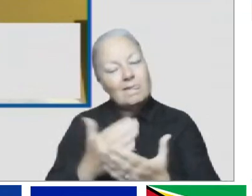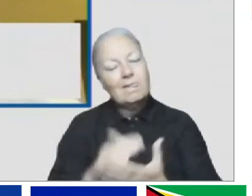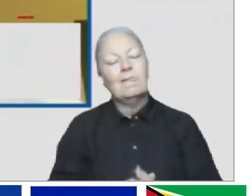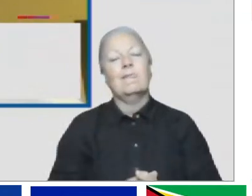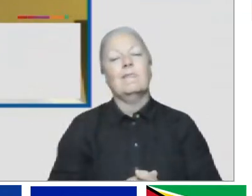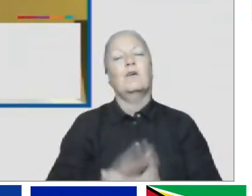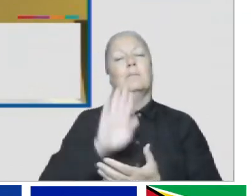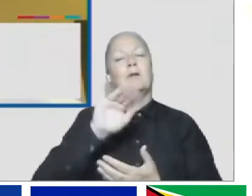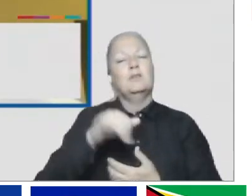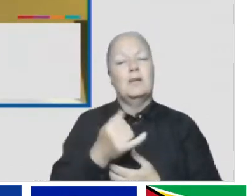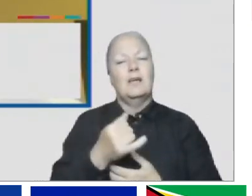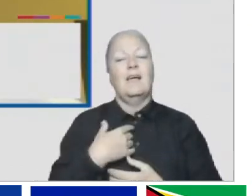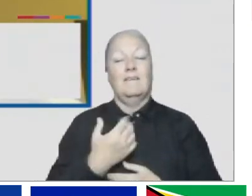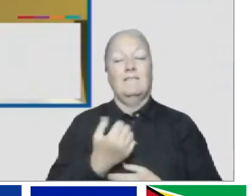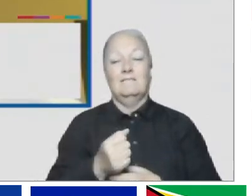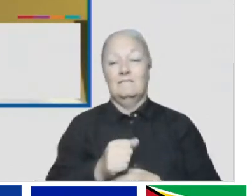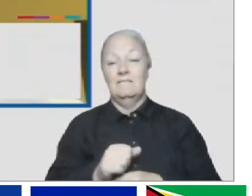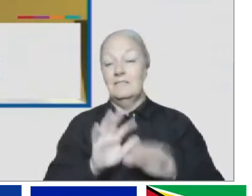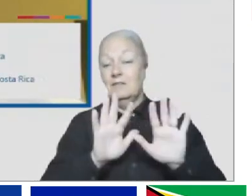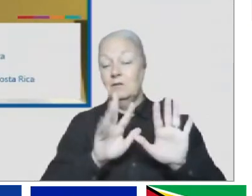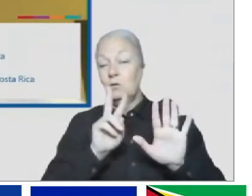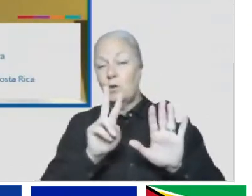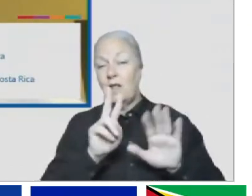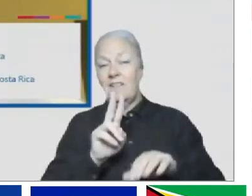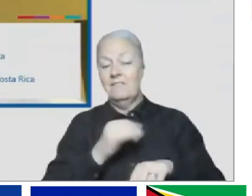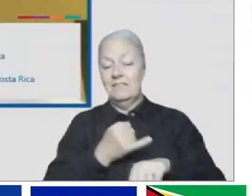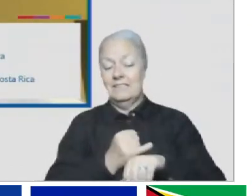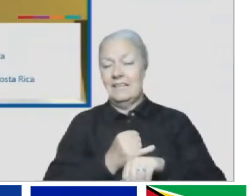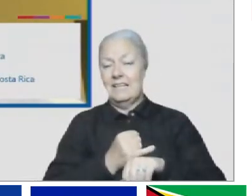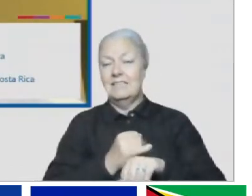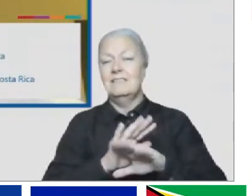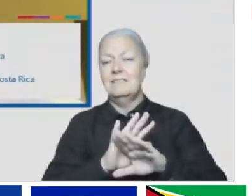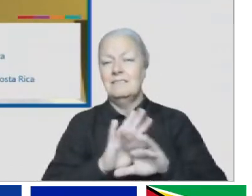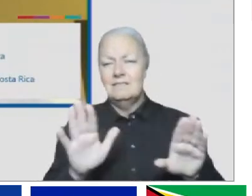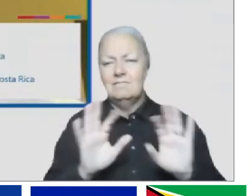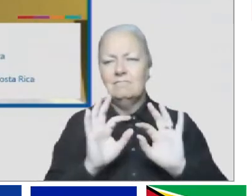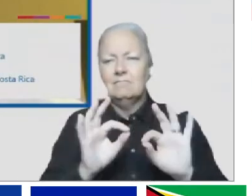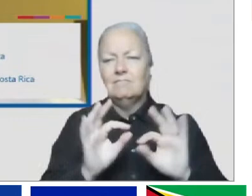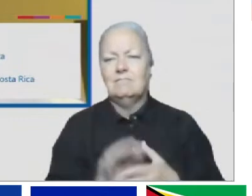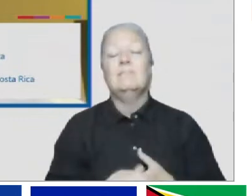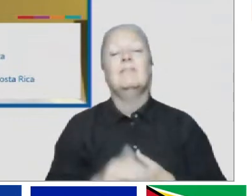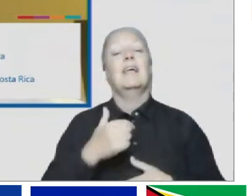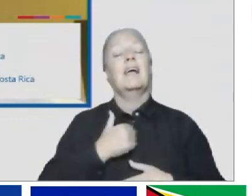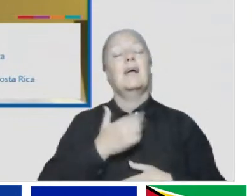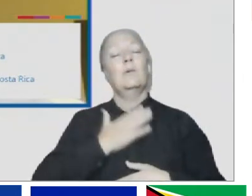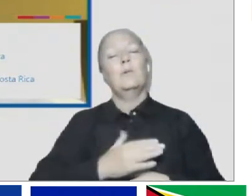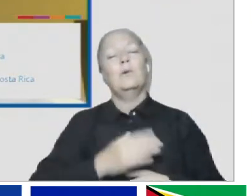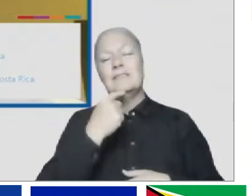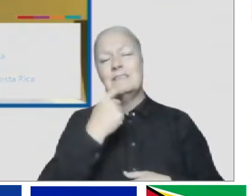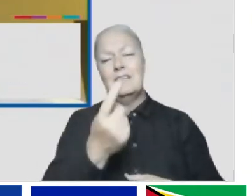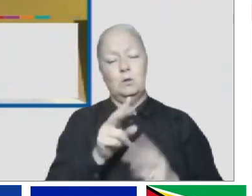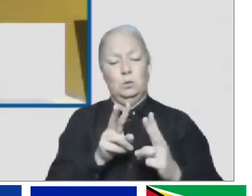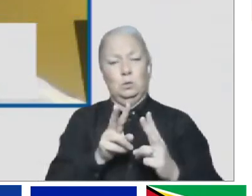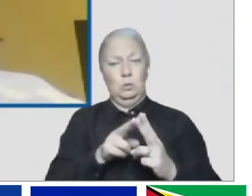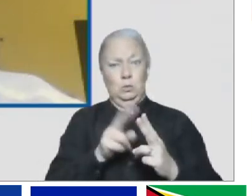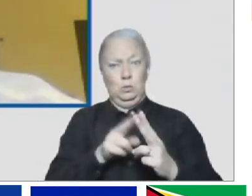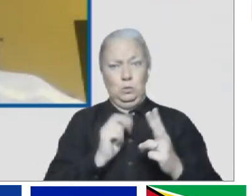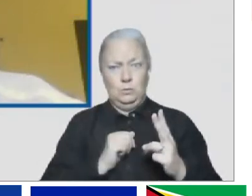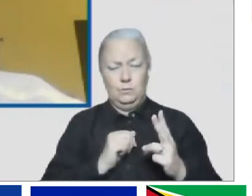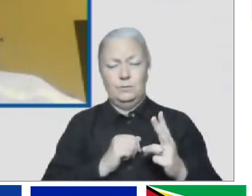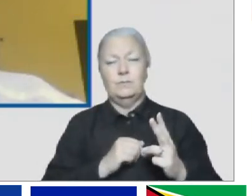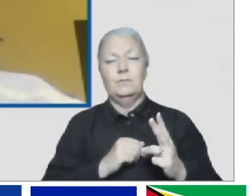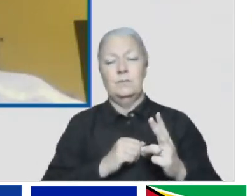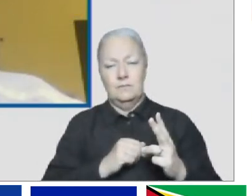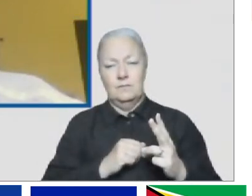planned finalization. Excellent. I would just highlight 2 things from all of this: the need for